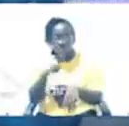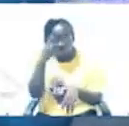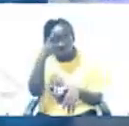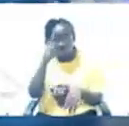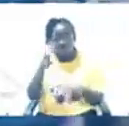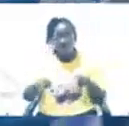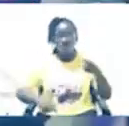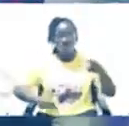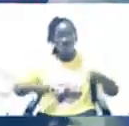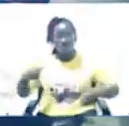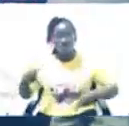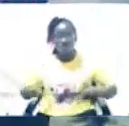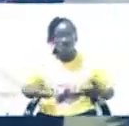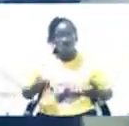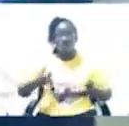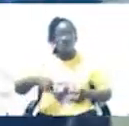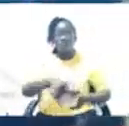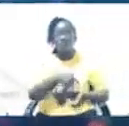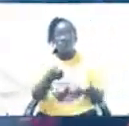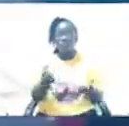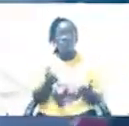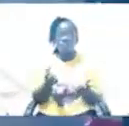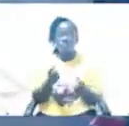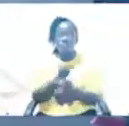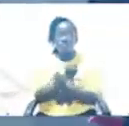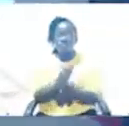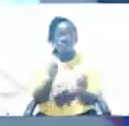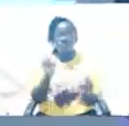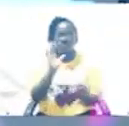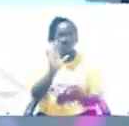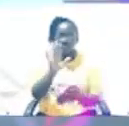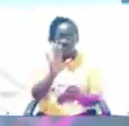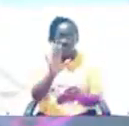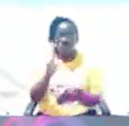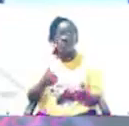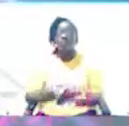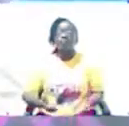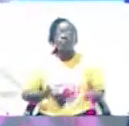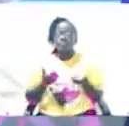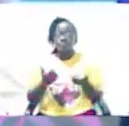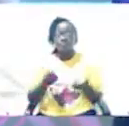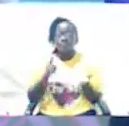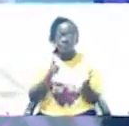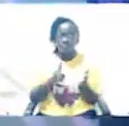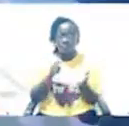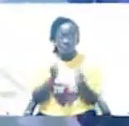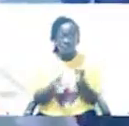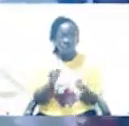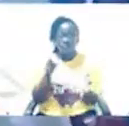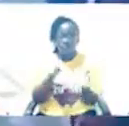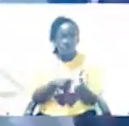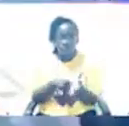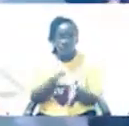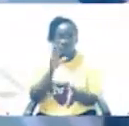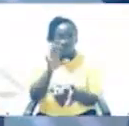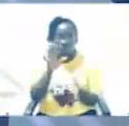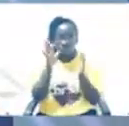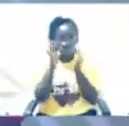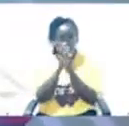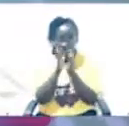You want to save your life. If this is your prayer, and you want to give your life to